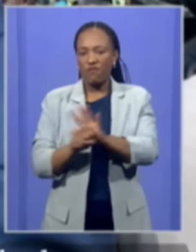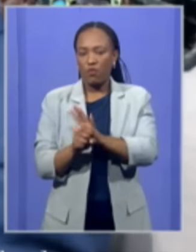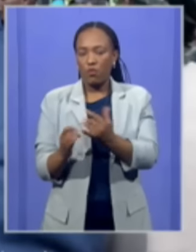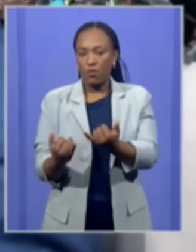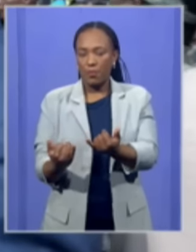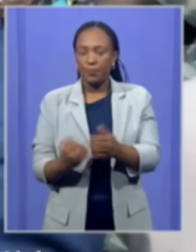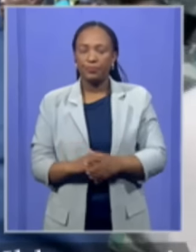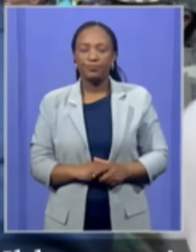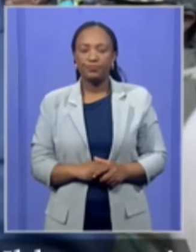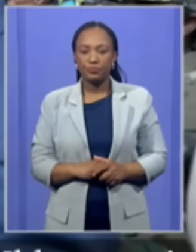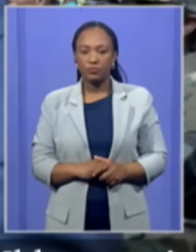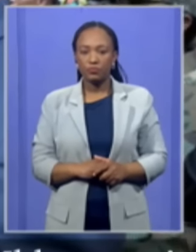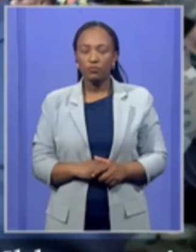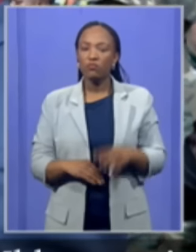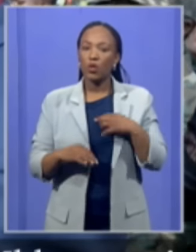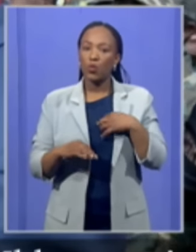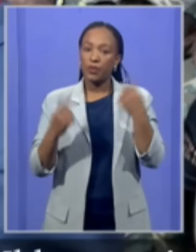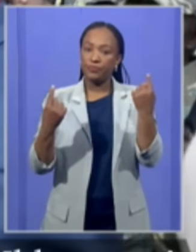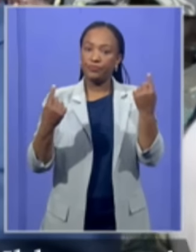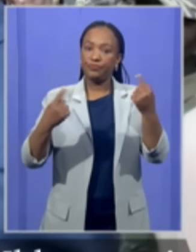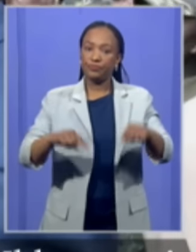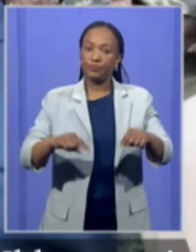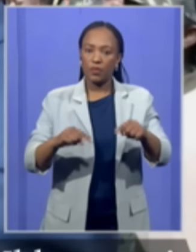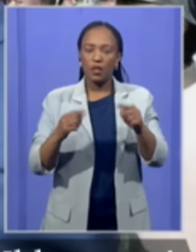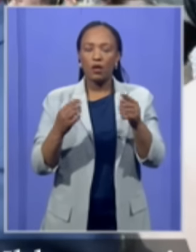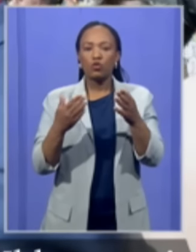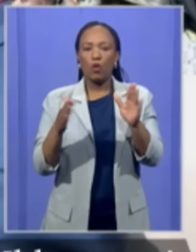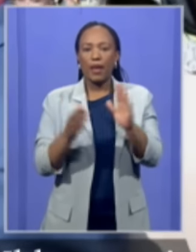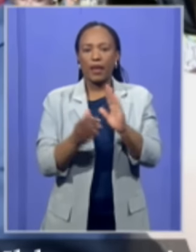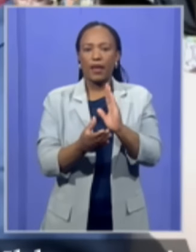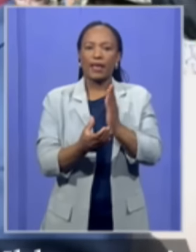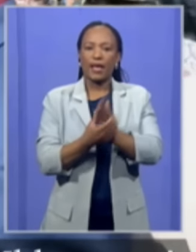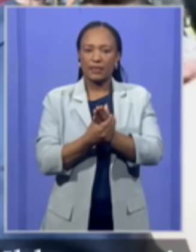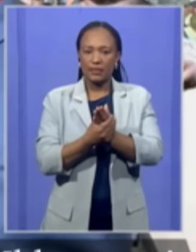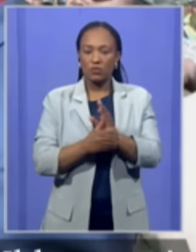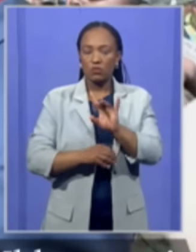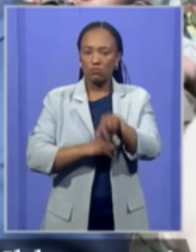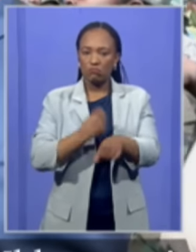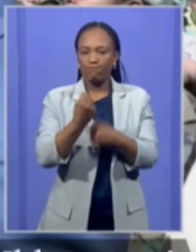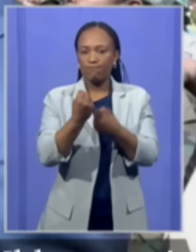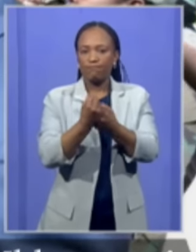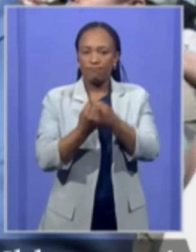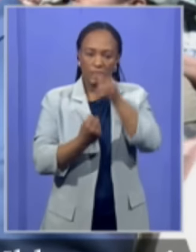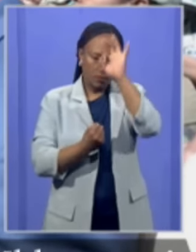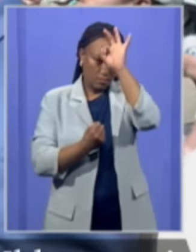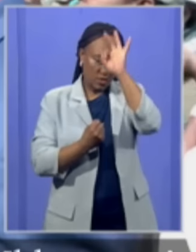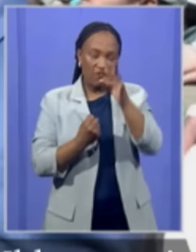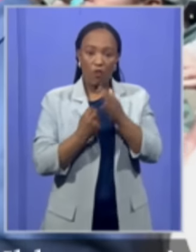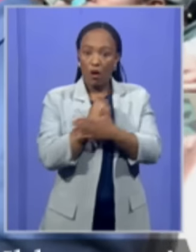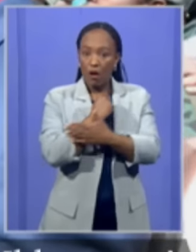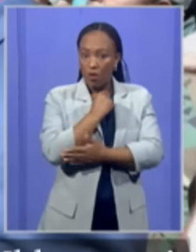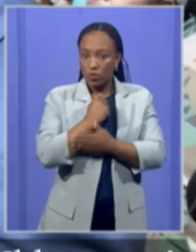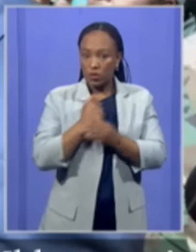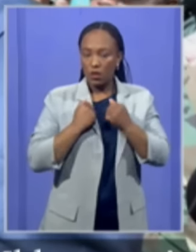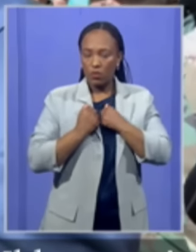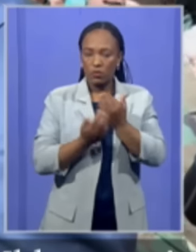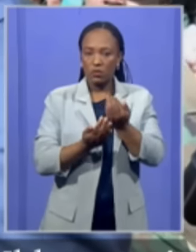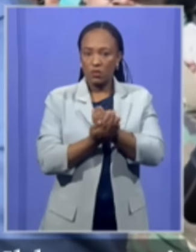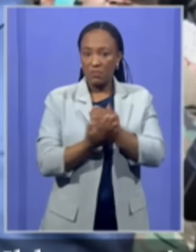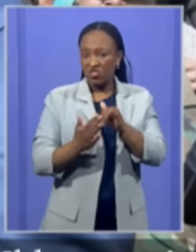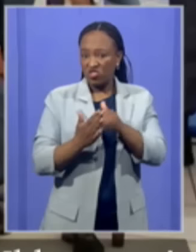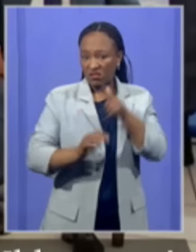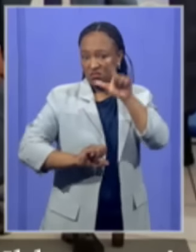We actually came here to open a case and give support to law enforcement at last to save our country. It is not just a protest for the sake